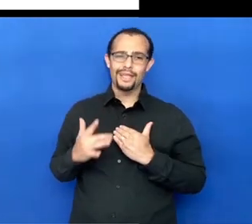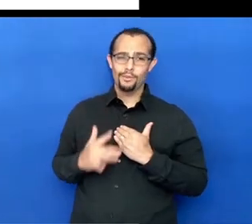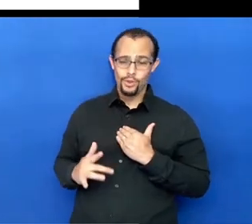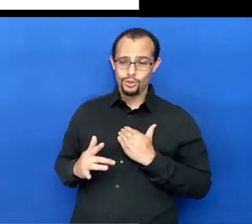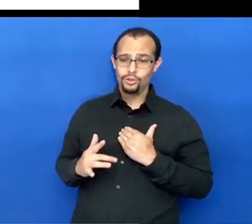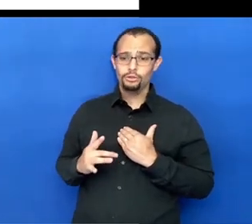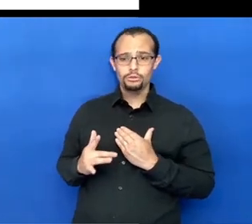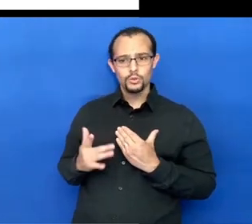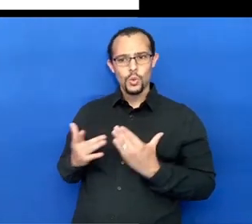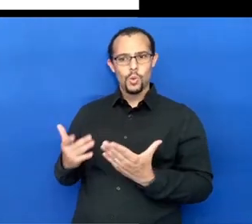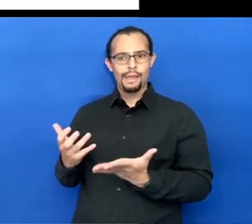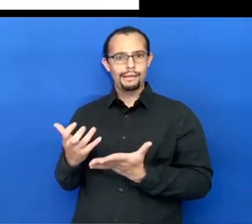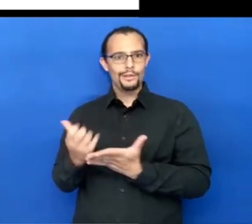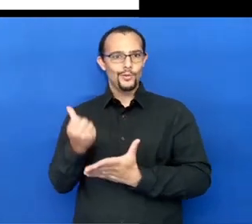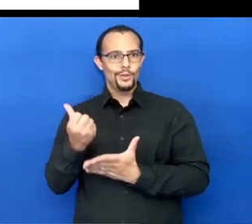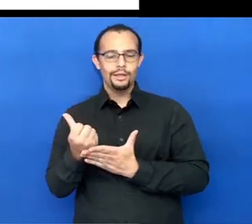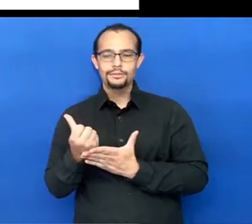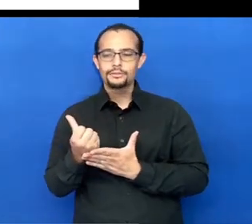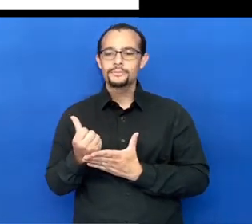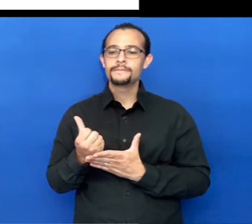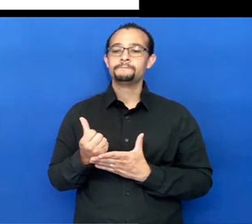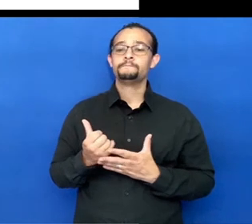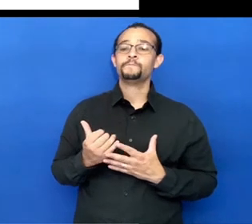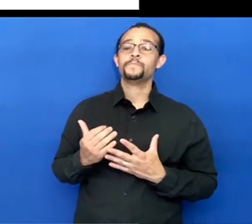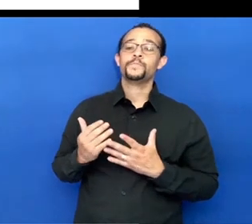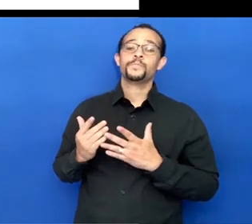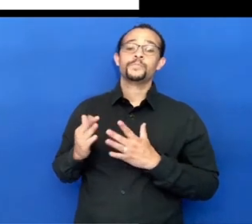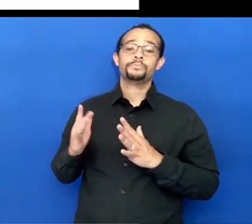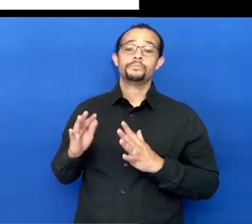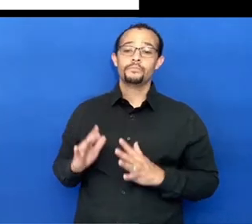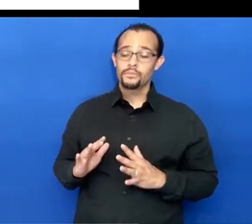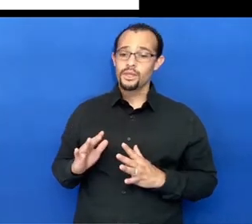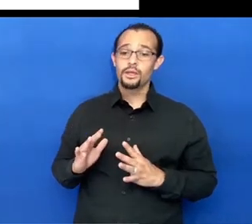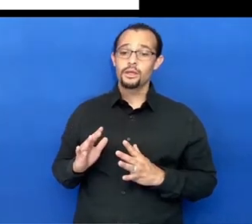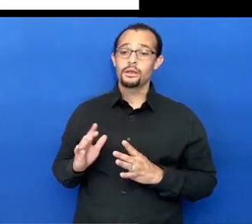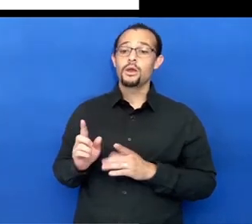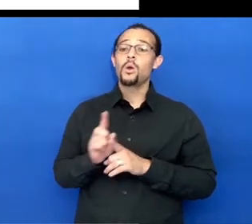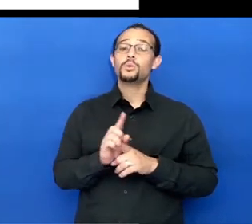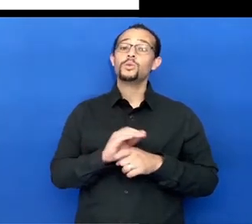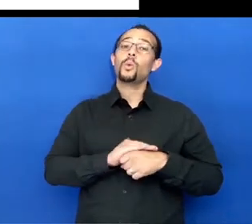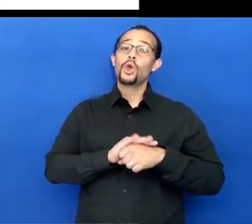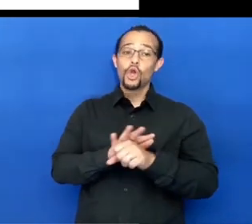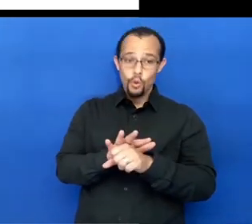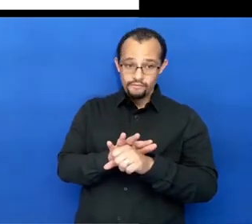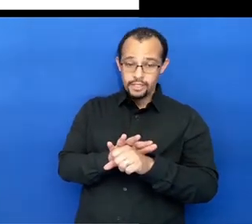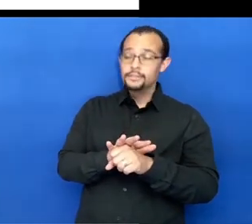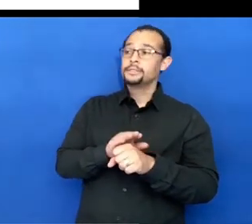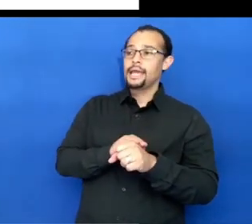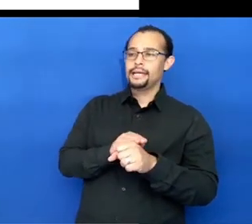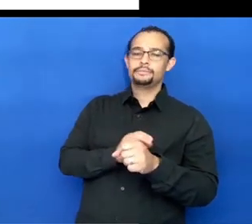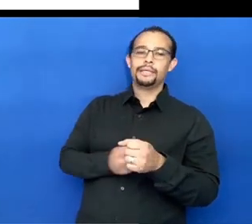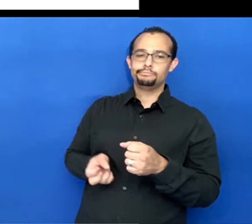look at all of these resources that are available to you and tap into those. On the pages now throughout the